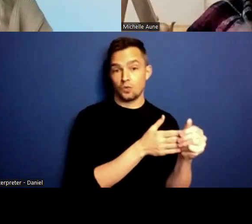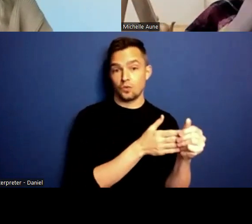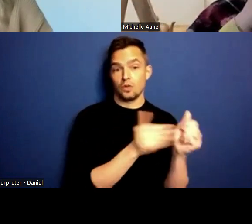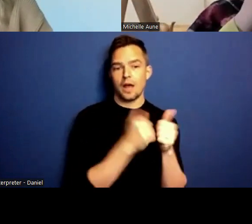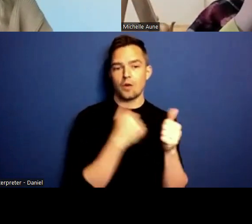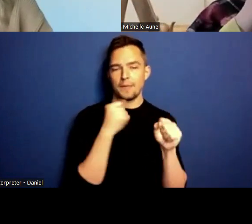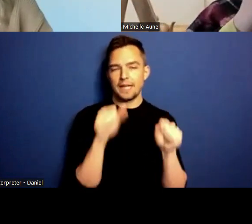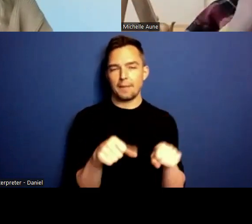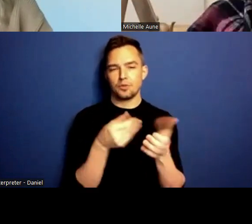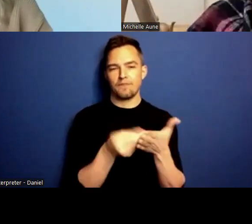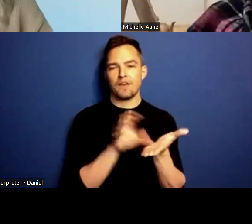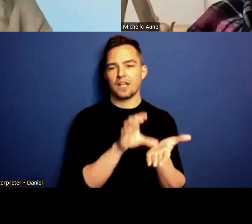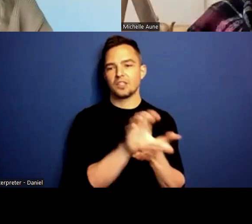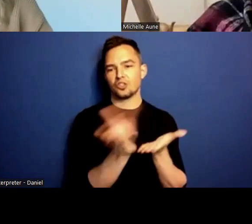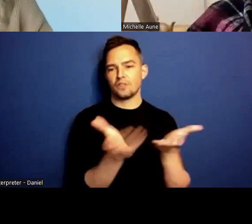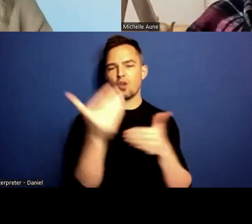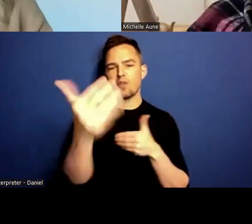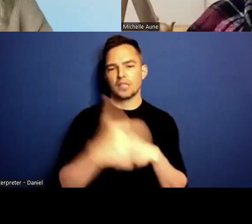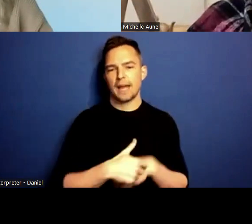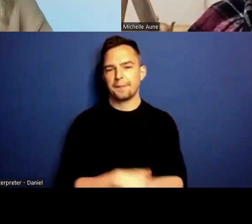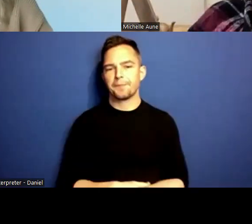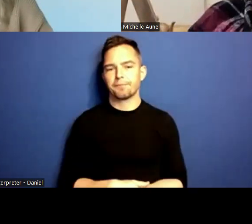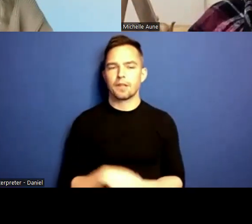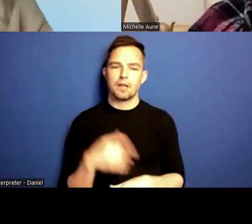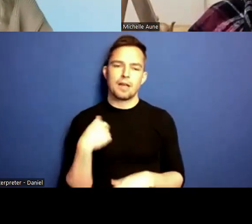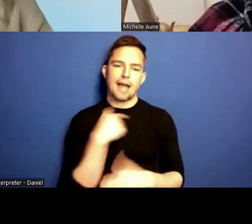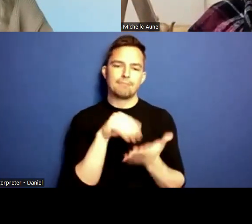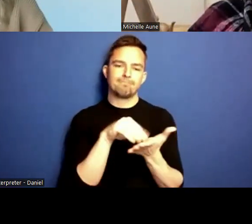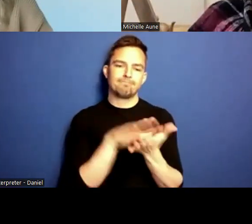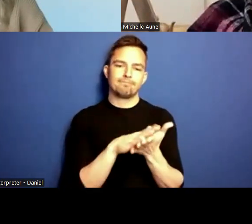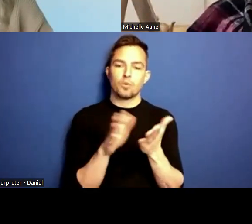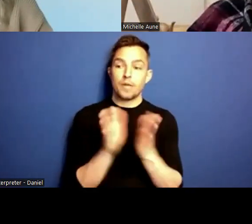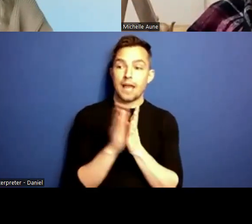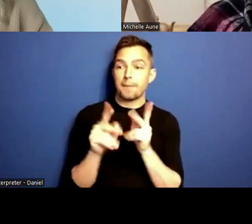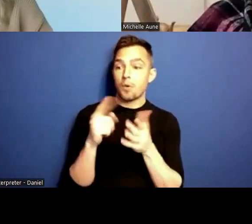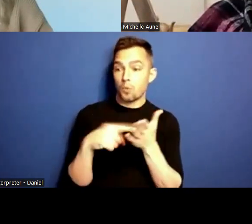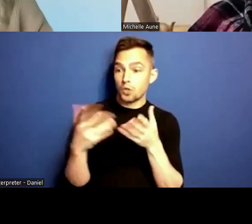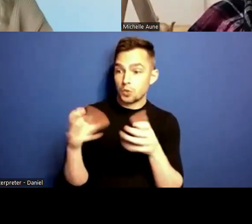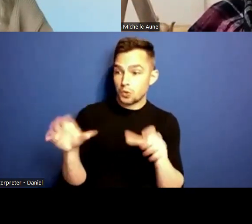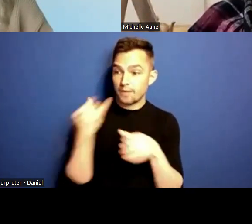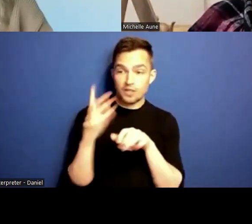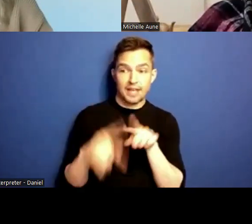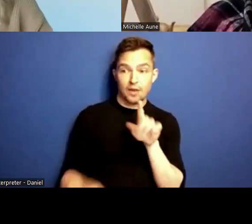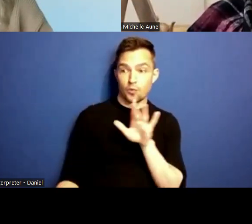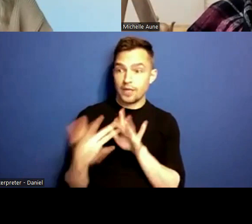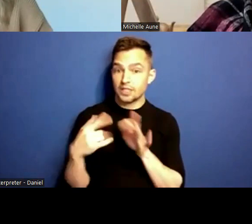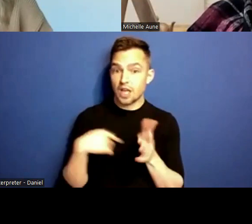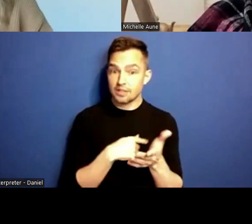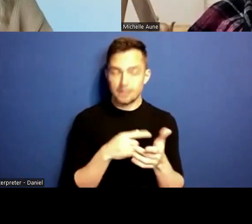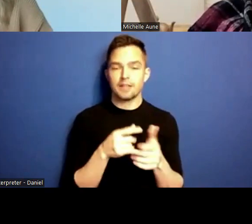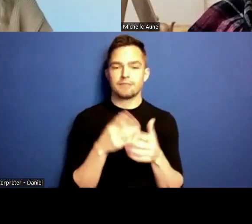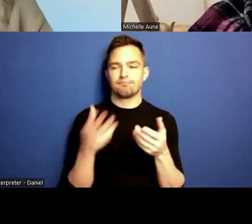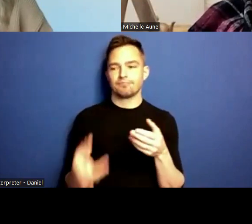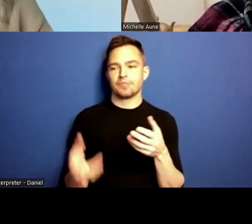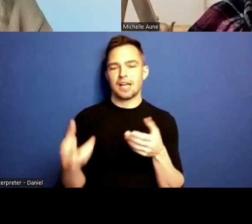to fund the service over time. I noted that we asked people what they would do if they couldn't reach us, and that a pretty high